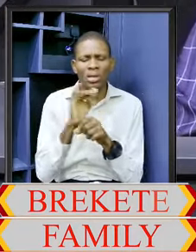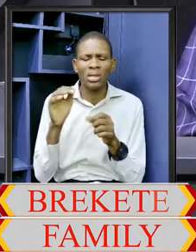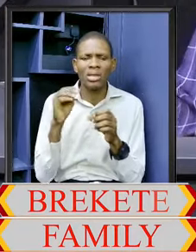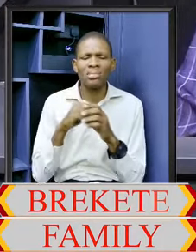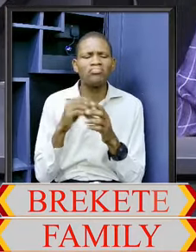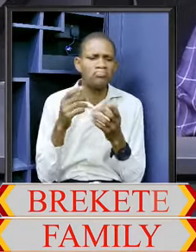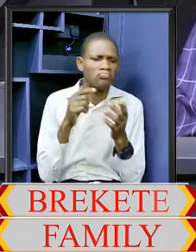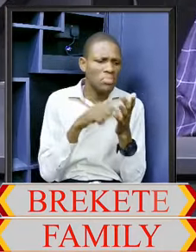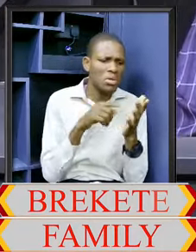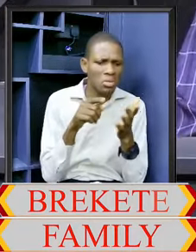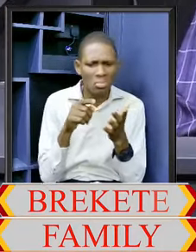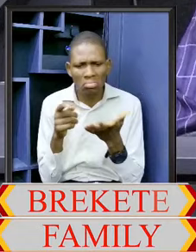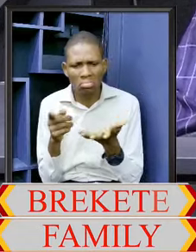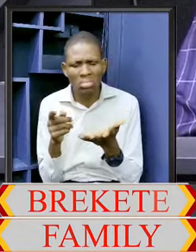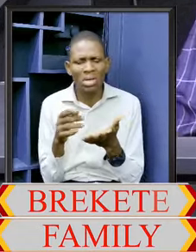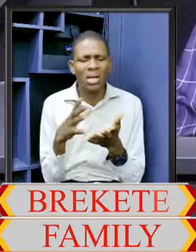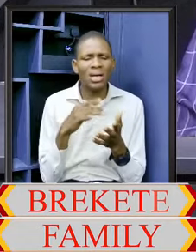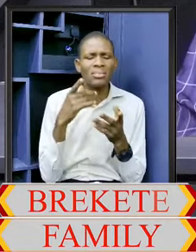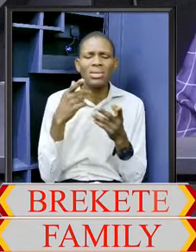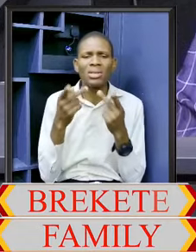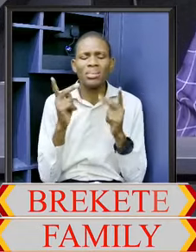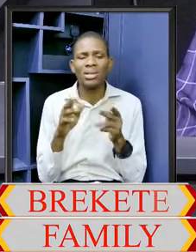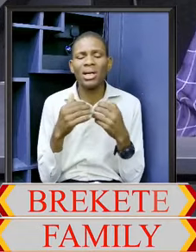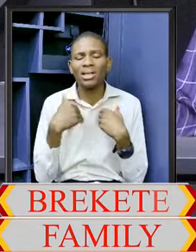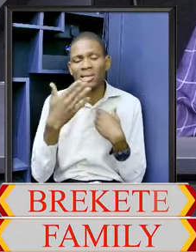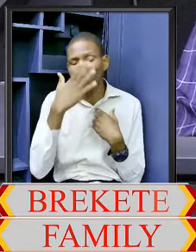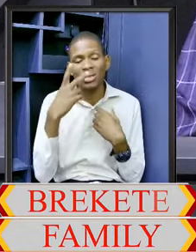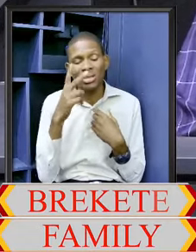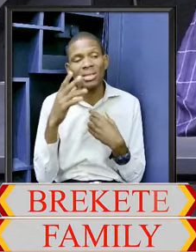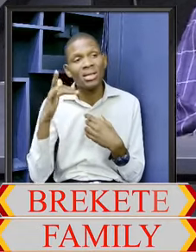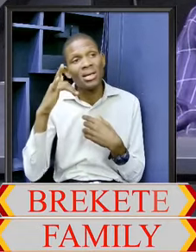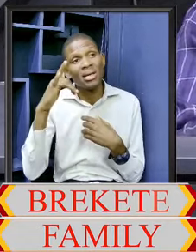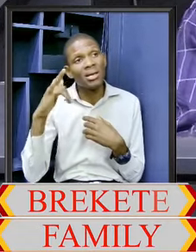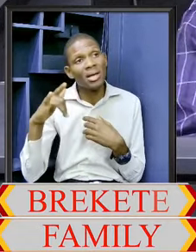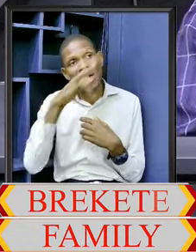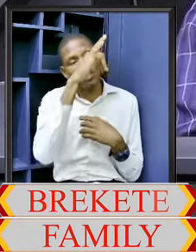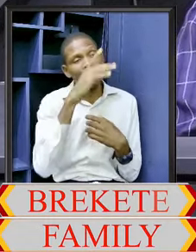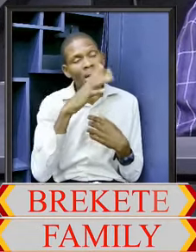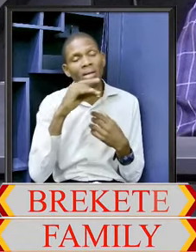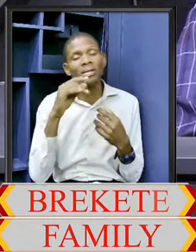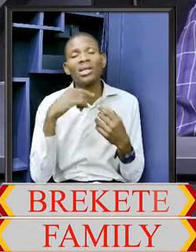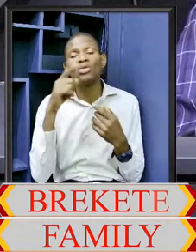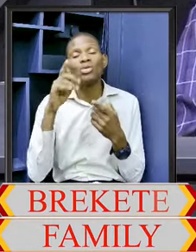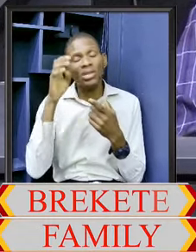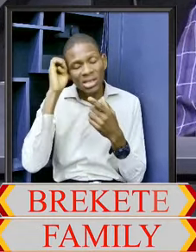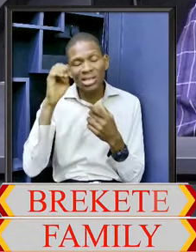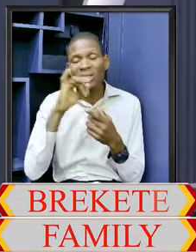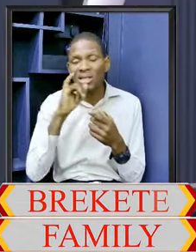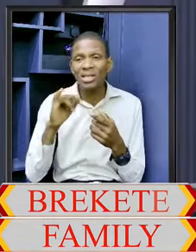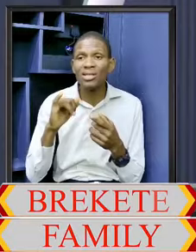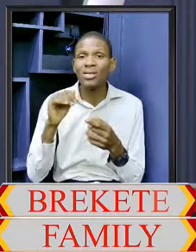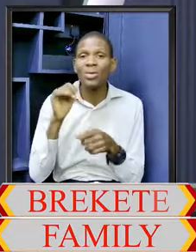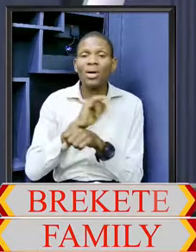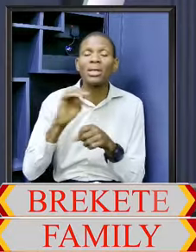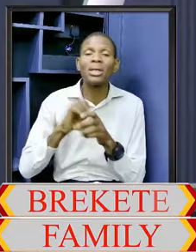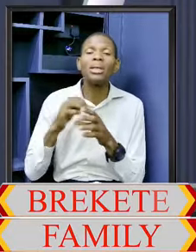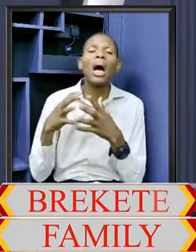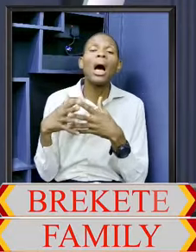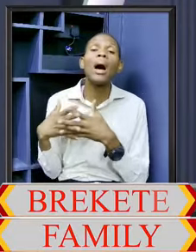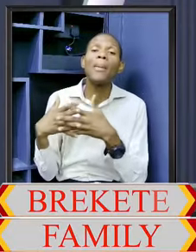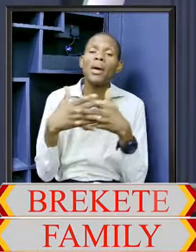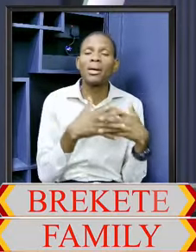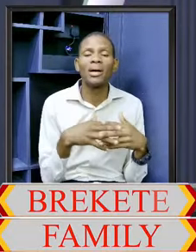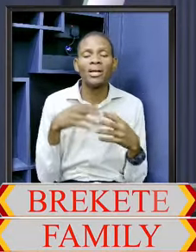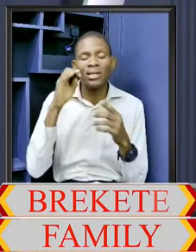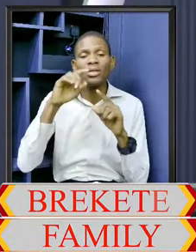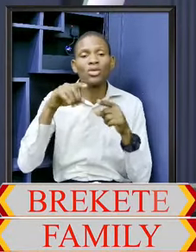has not visited airport, talk more of going outside the country. And so they come they chop food for their house. Yes. If they work for America, if they